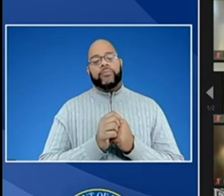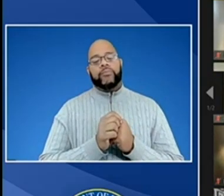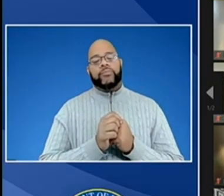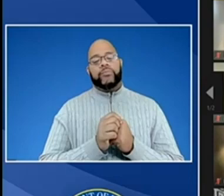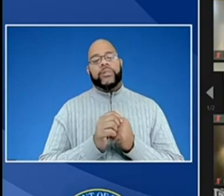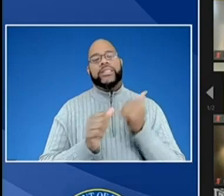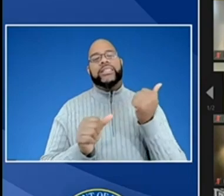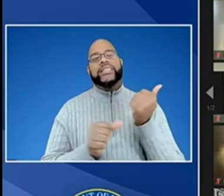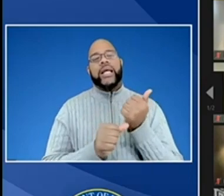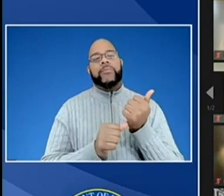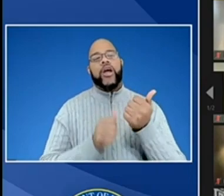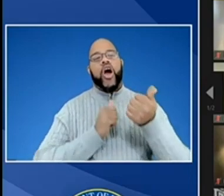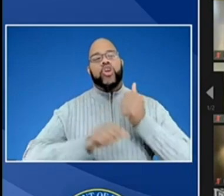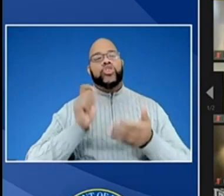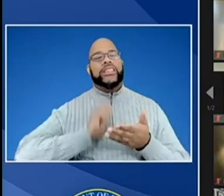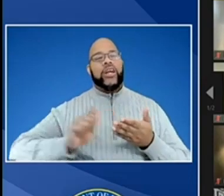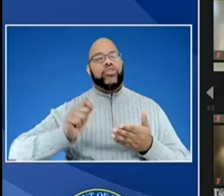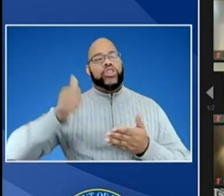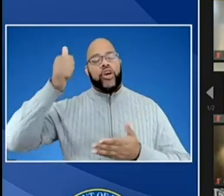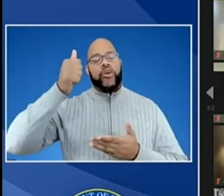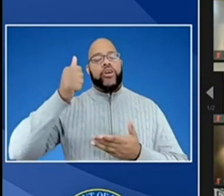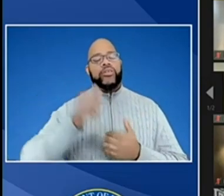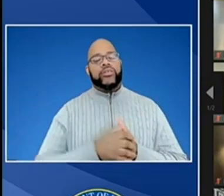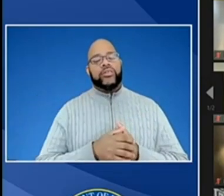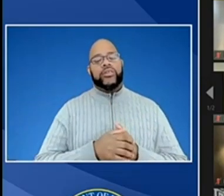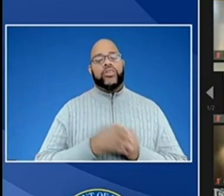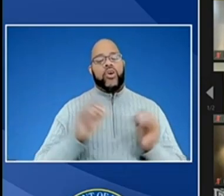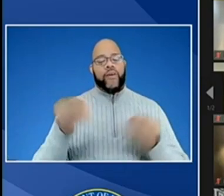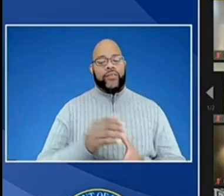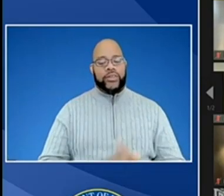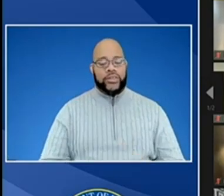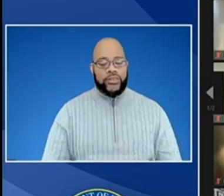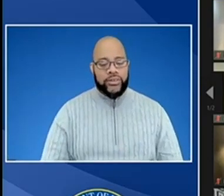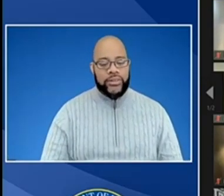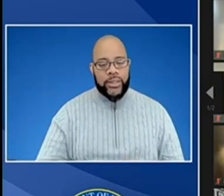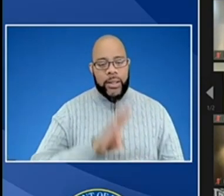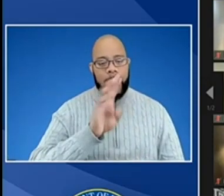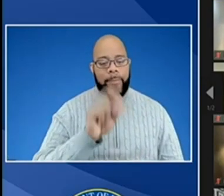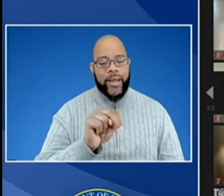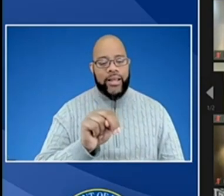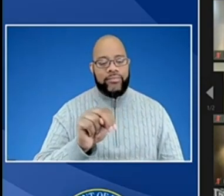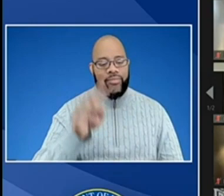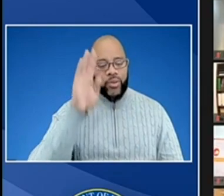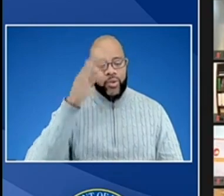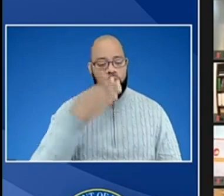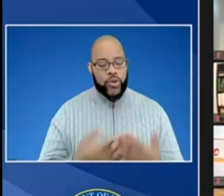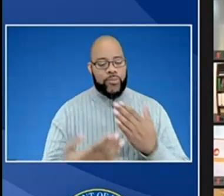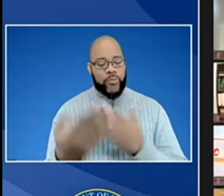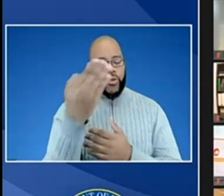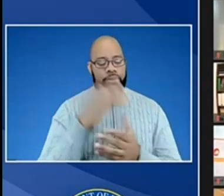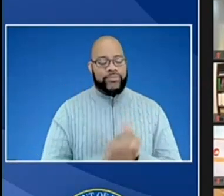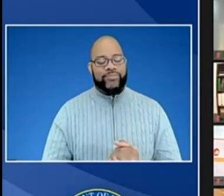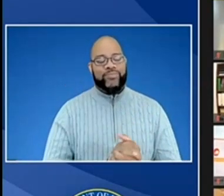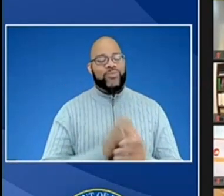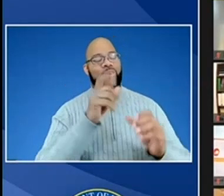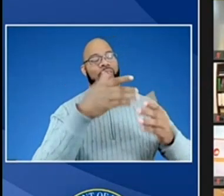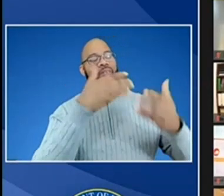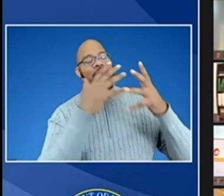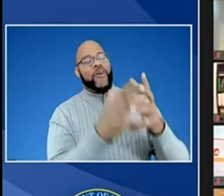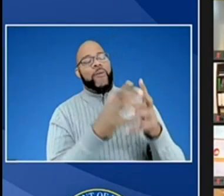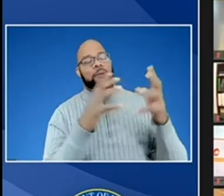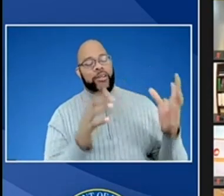Deputy Undersecretary of the Undersecretary's Office. Ben? Morning. Okay. Thank you very